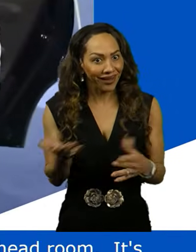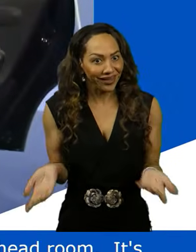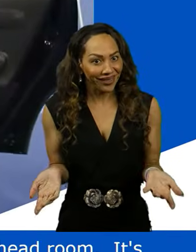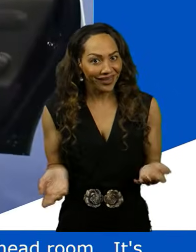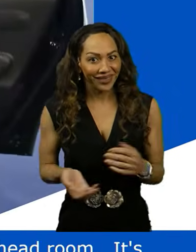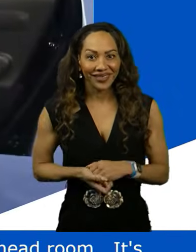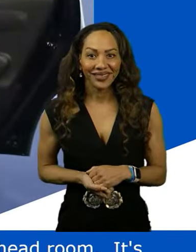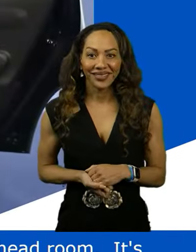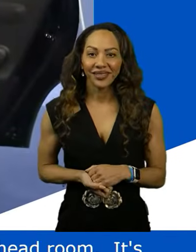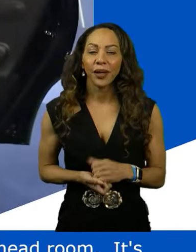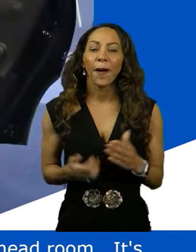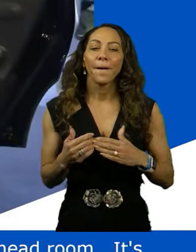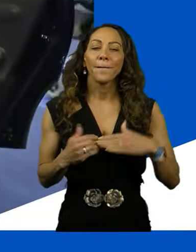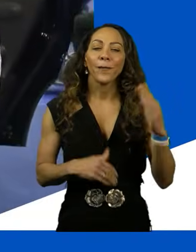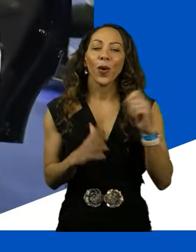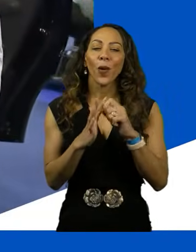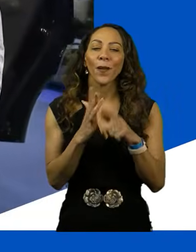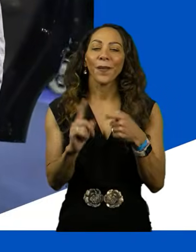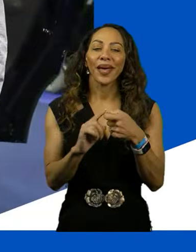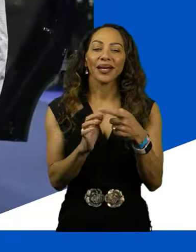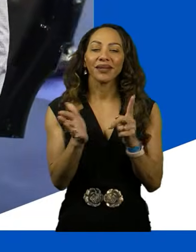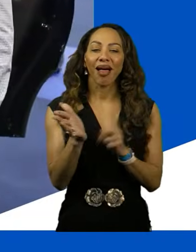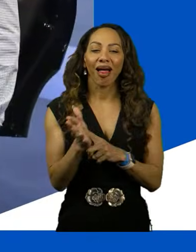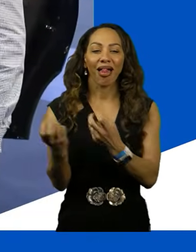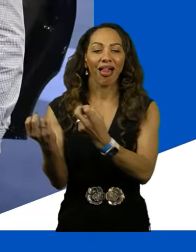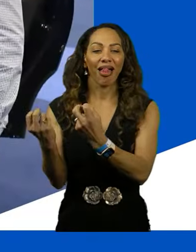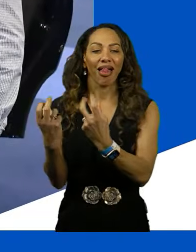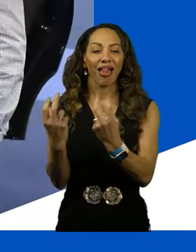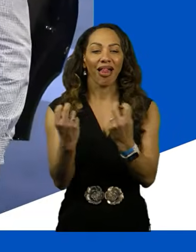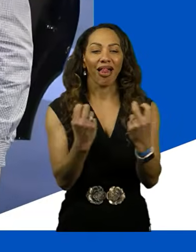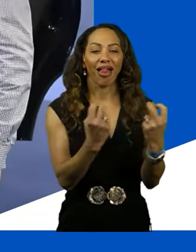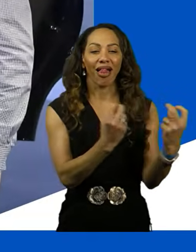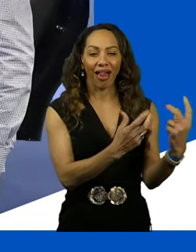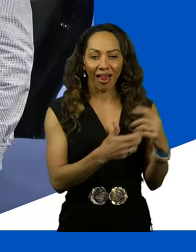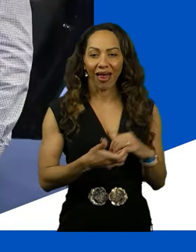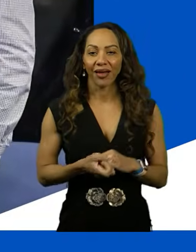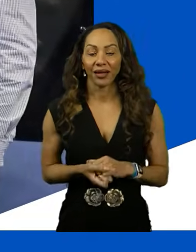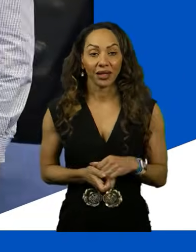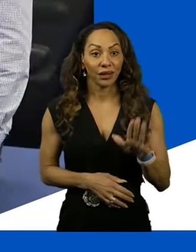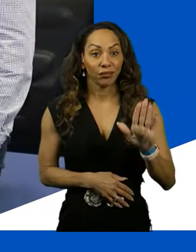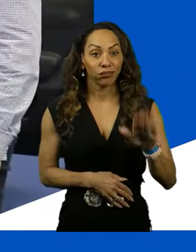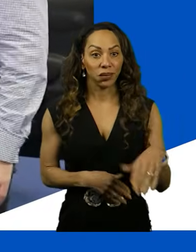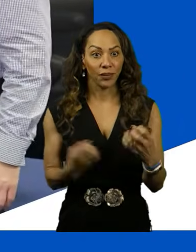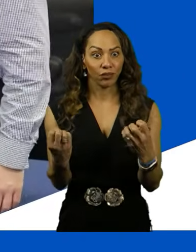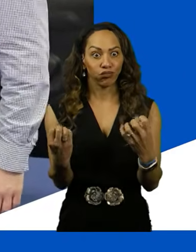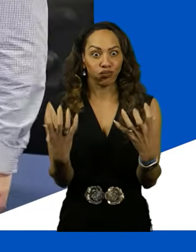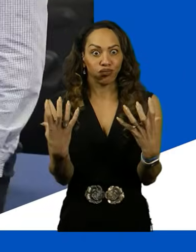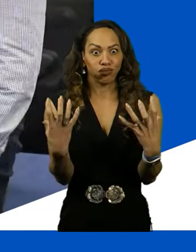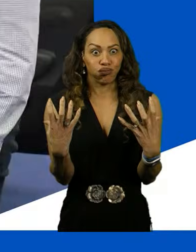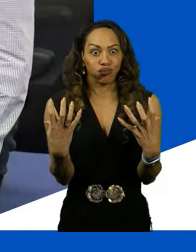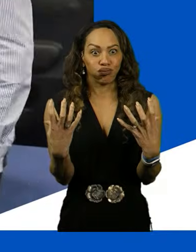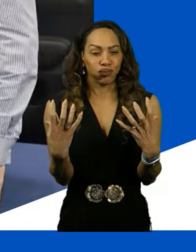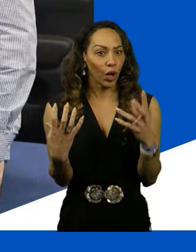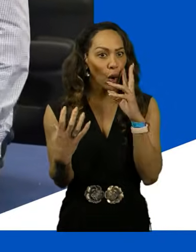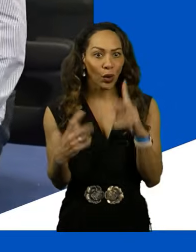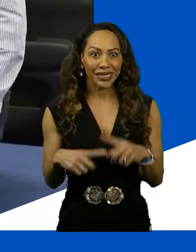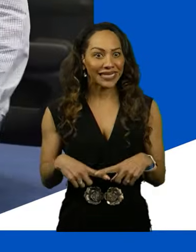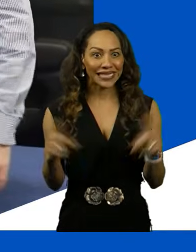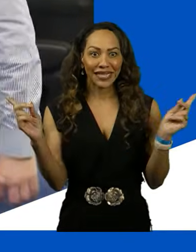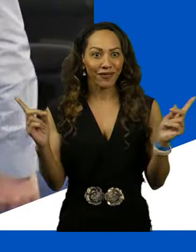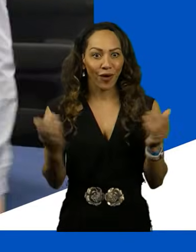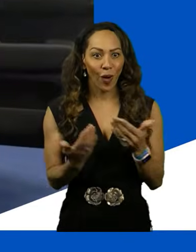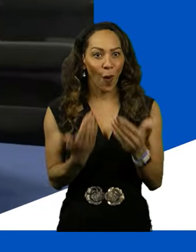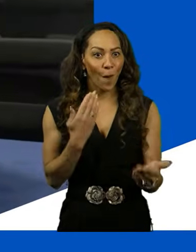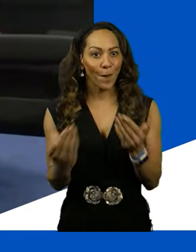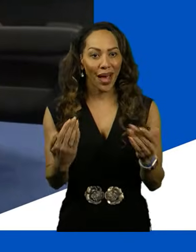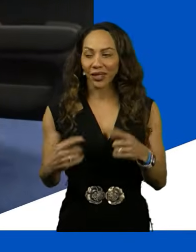We've got some more of these pixels as well. Again, these light up when you press the brakes, and it makes it look like no other car at night or when you're